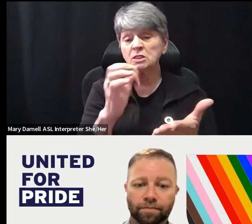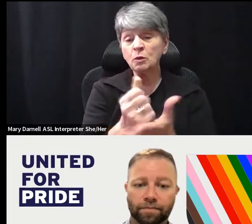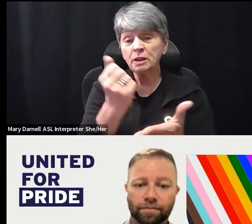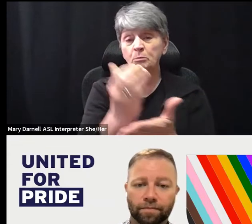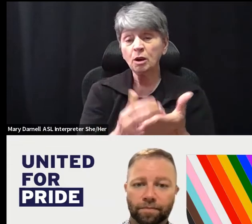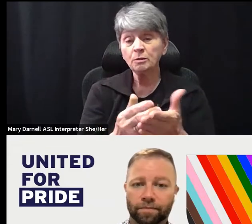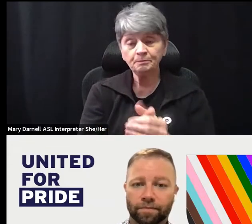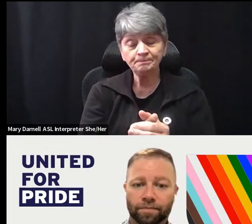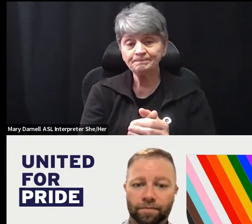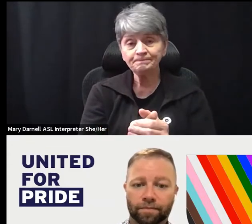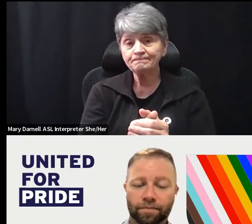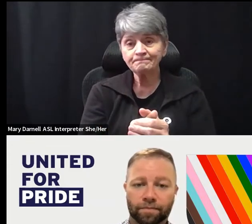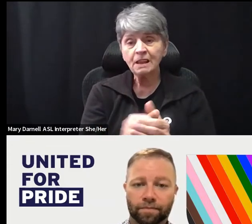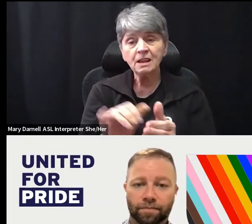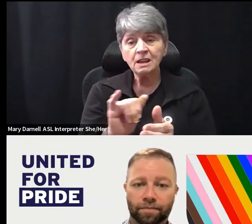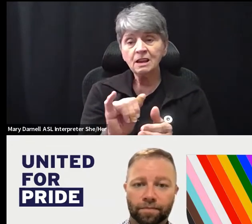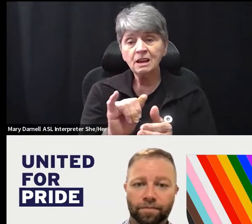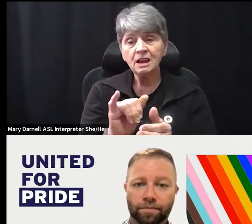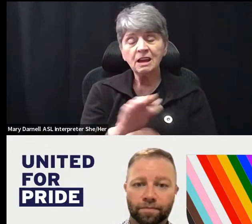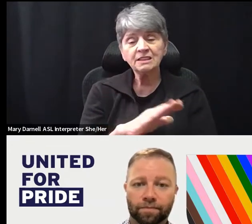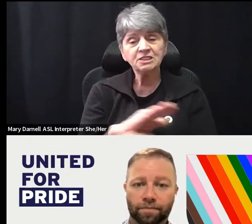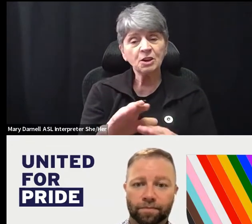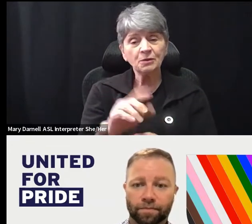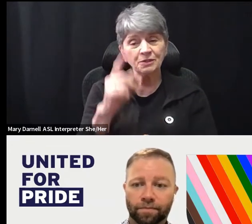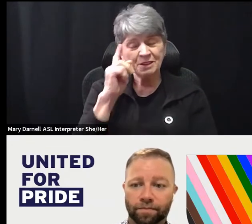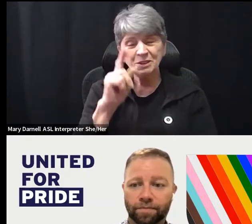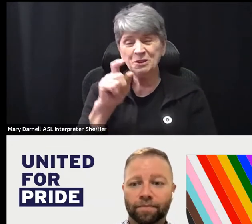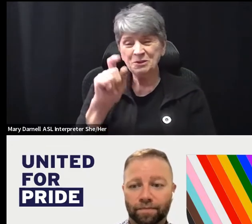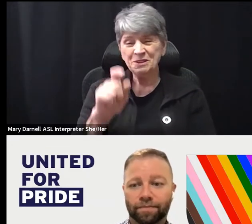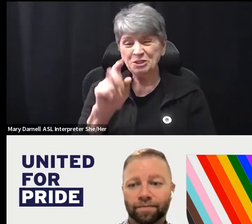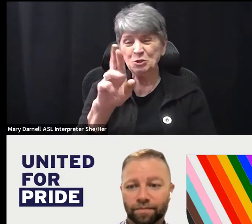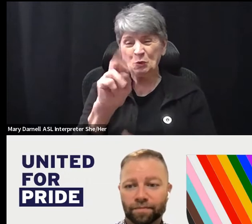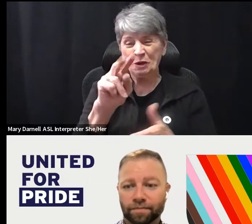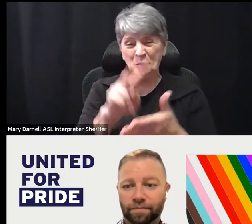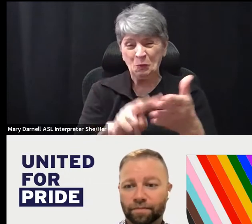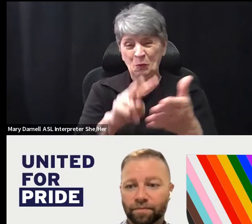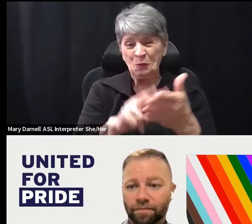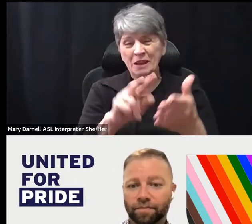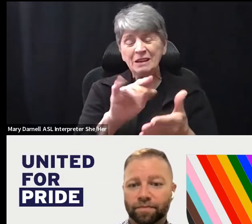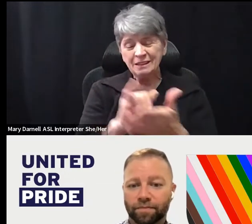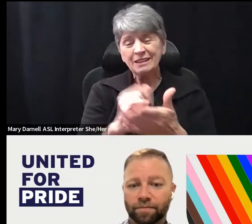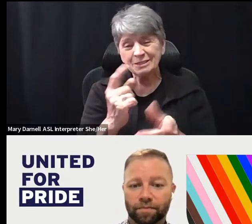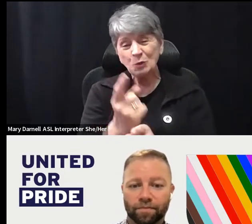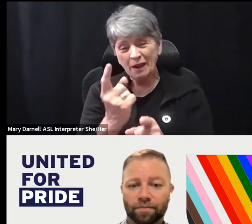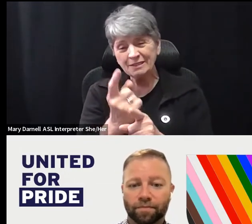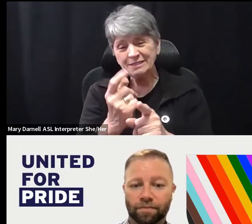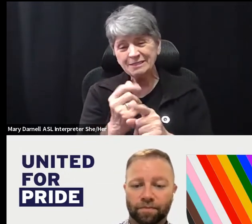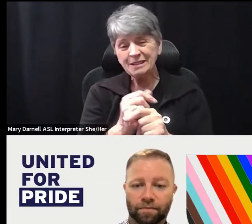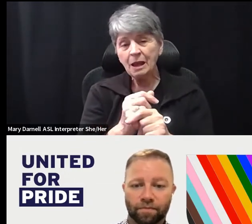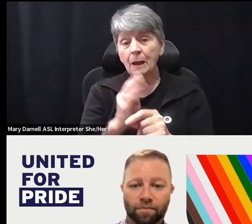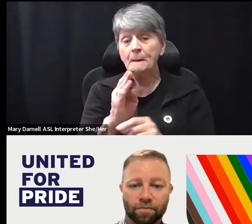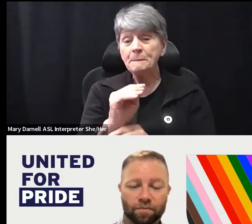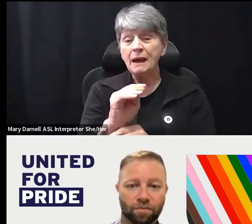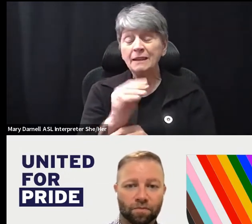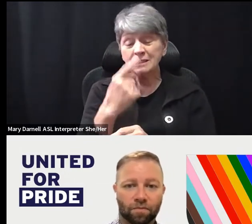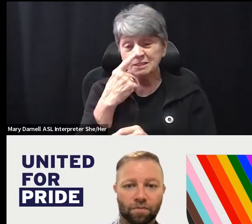don't have much to add to that, and I don't think you need to reread the case, Maggie, because that's accurate. And by ignoring the